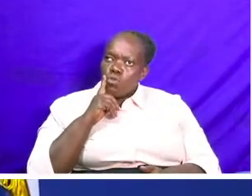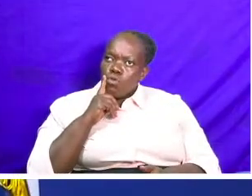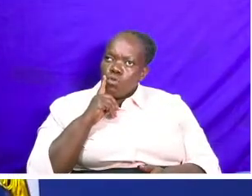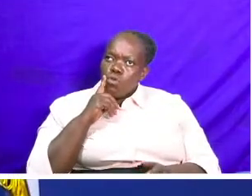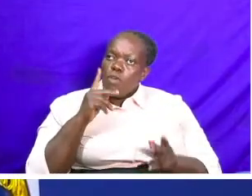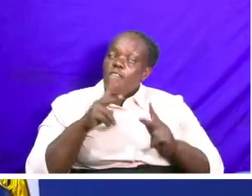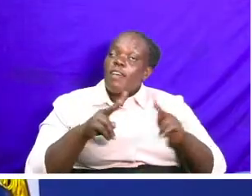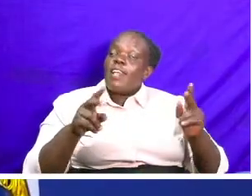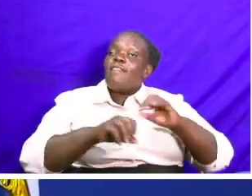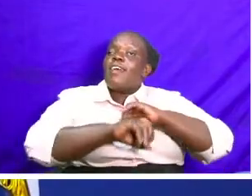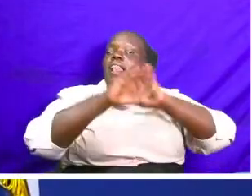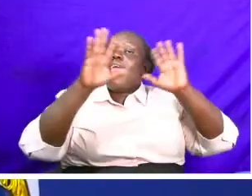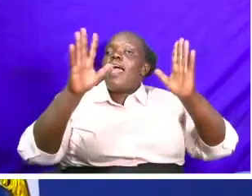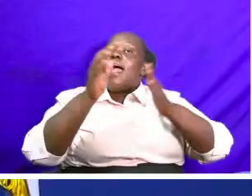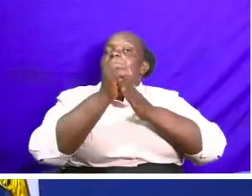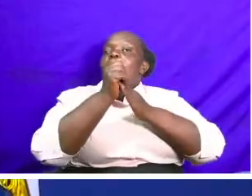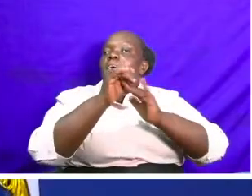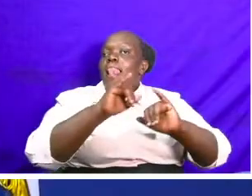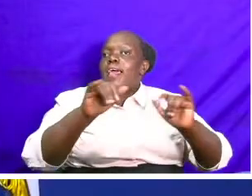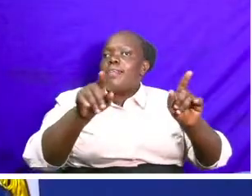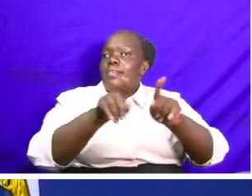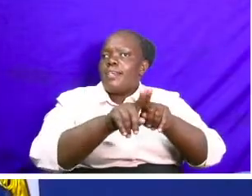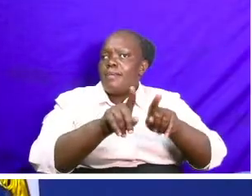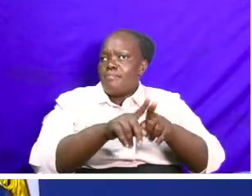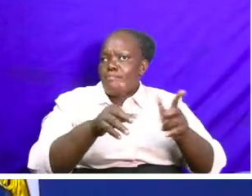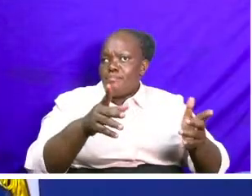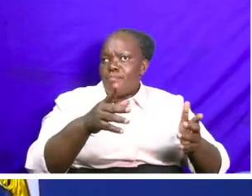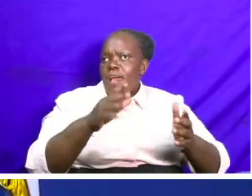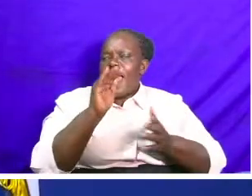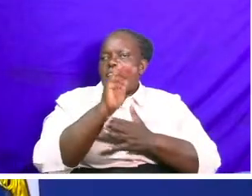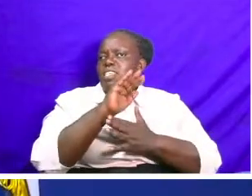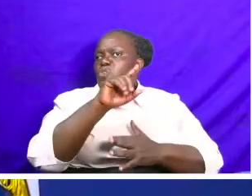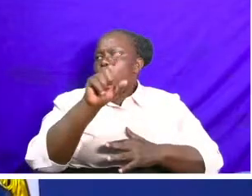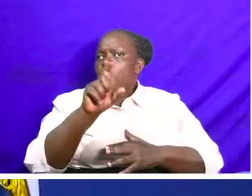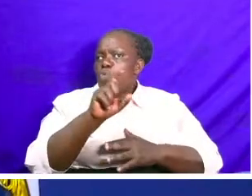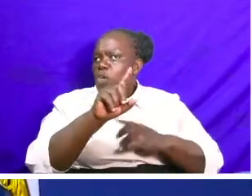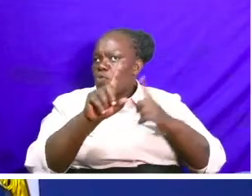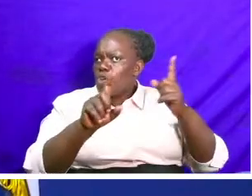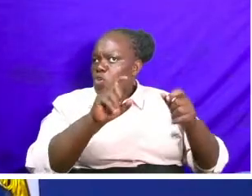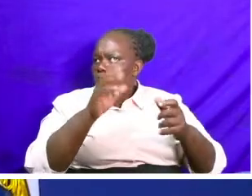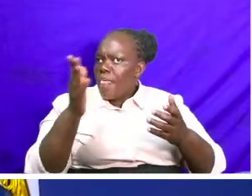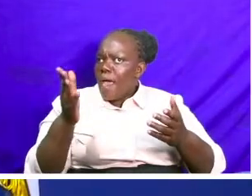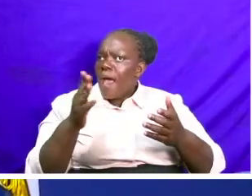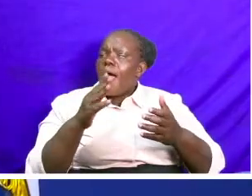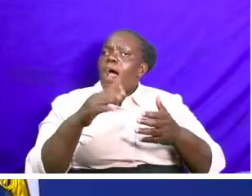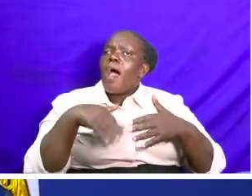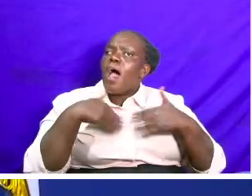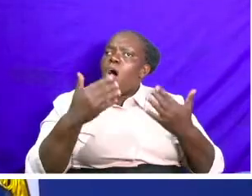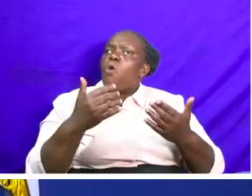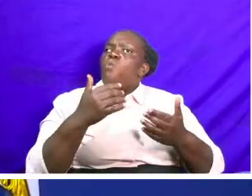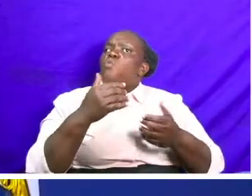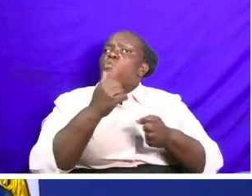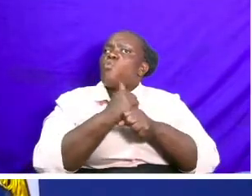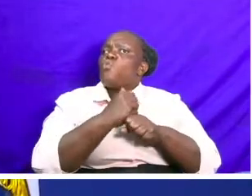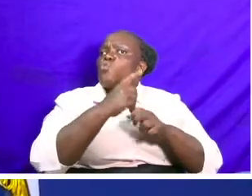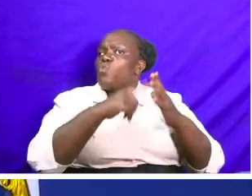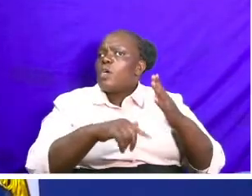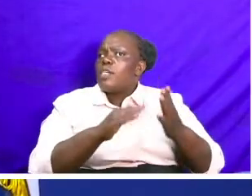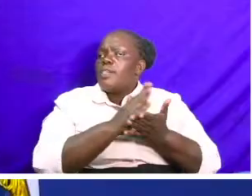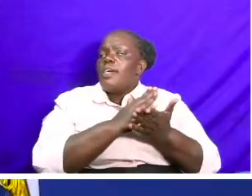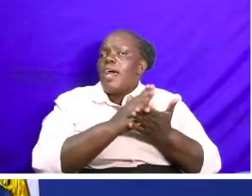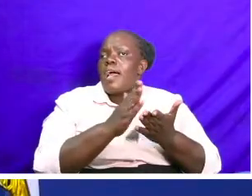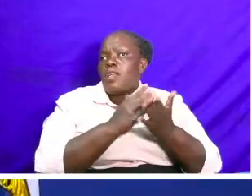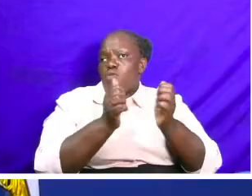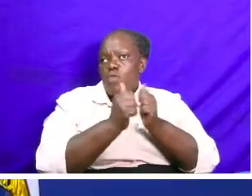We have very clear guidelines, and they also frequently ask questions about how to go about it, which we shall be also sharing with